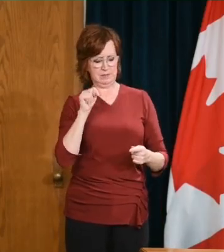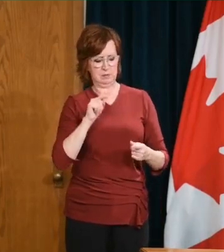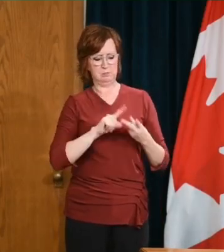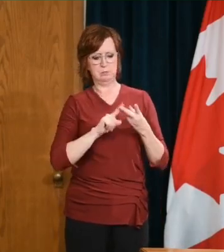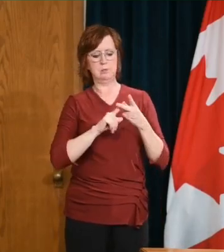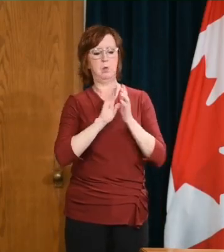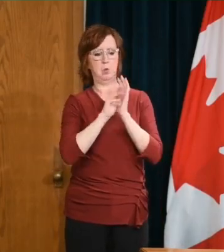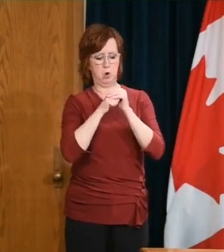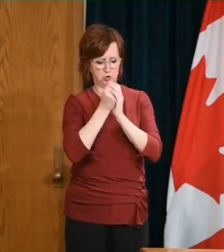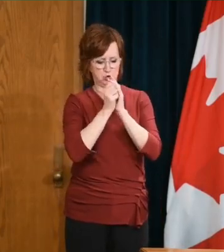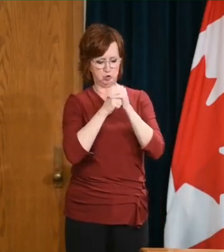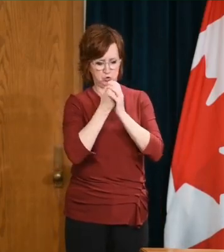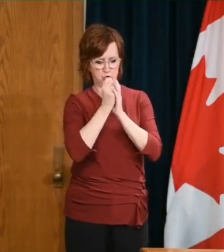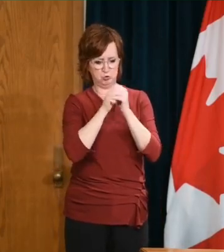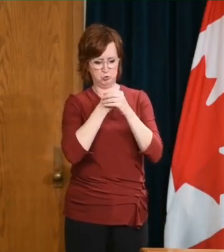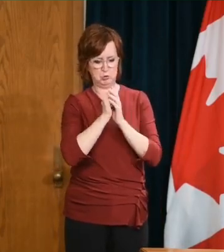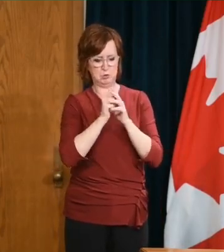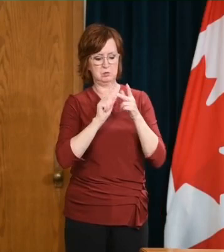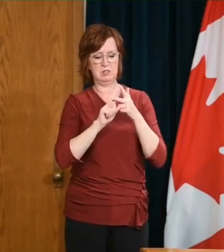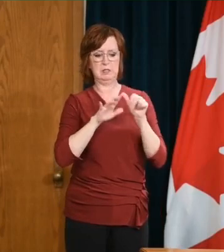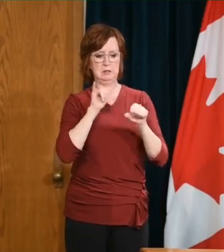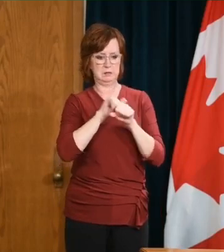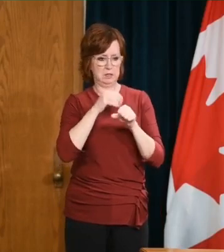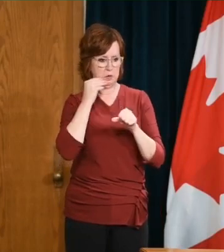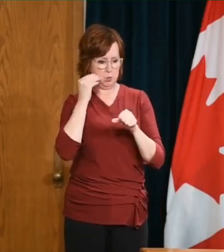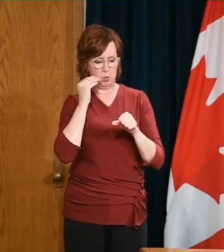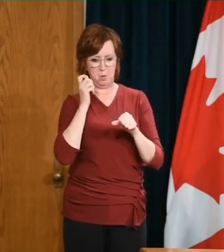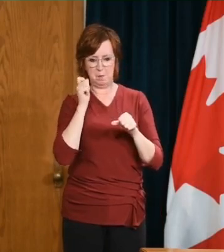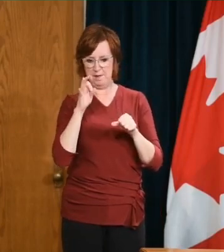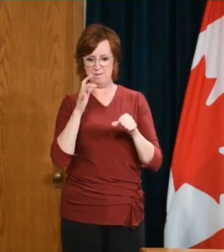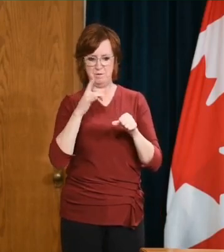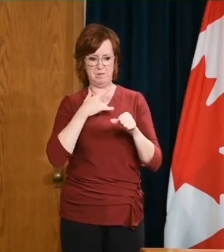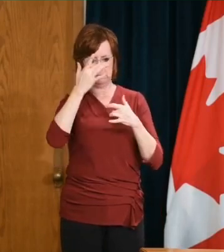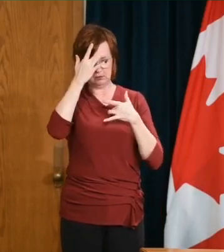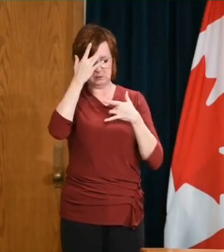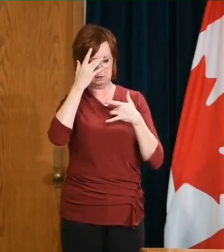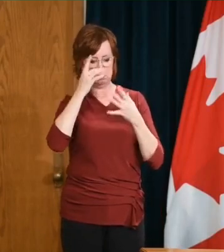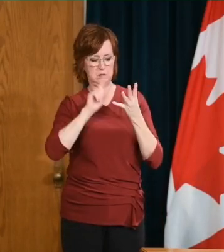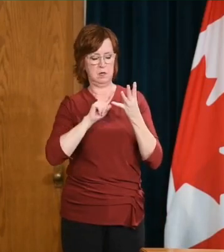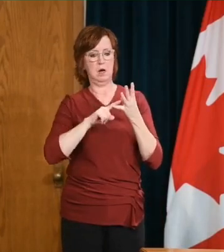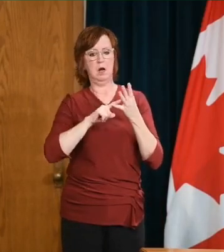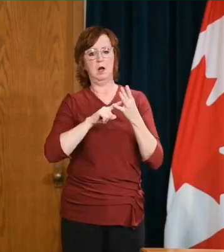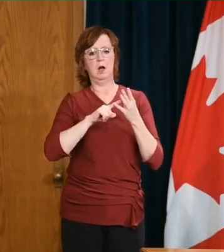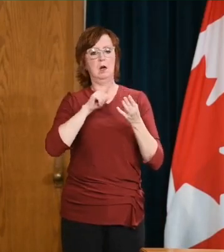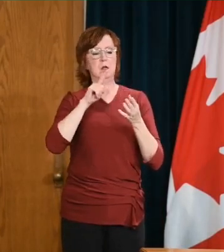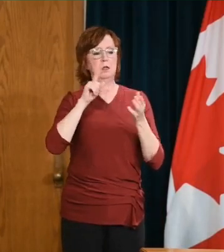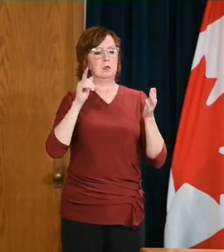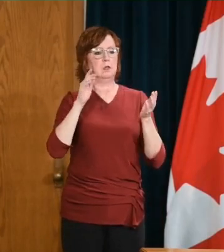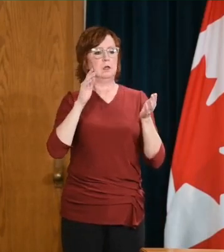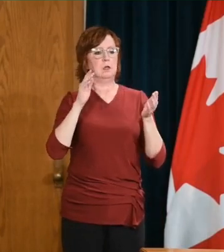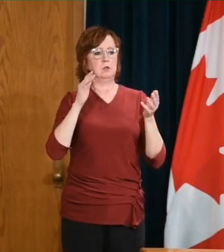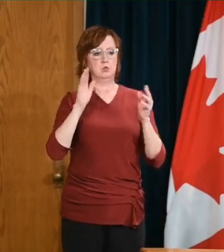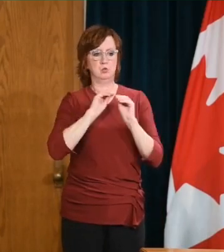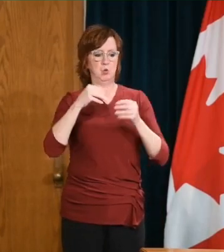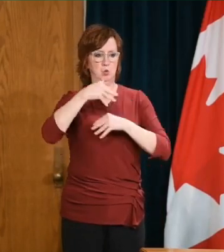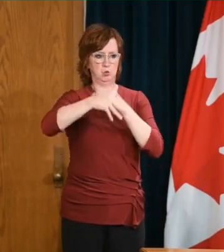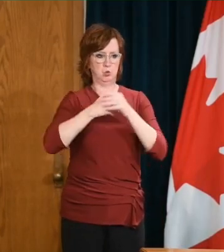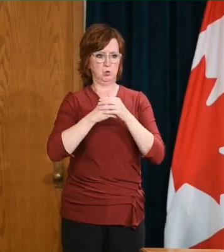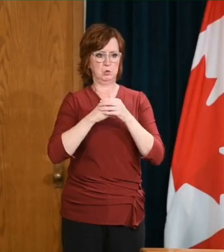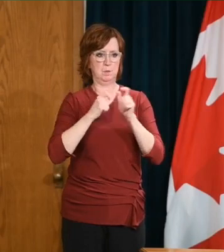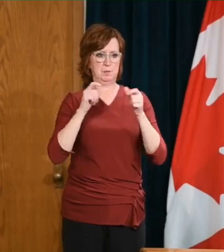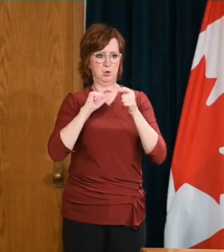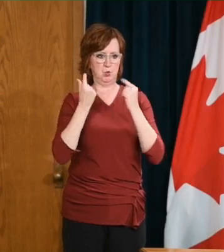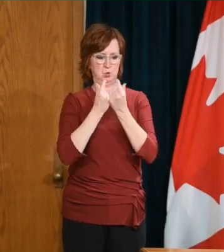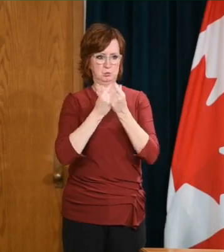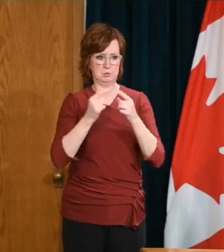out, not going out if you're symptomatic, not congregating in groups if you're not in the same household. So that is essential and